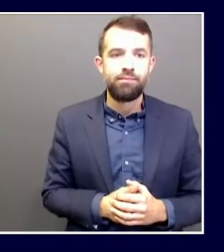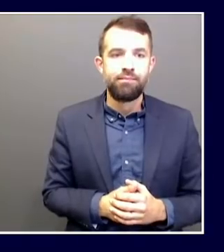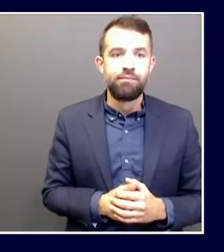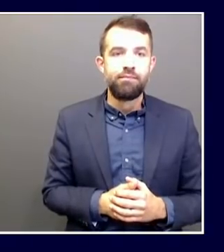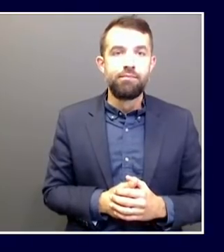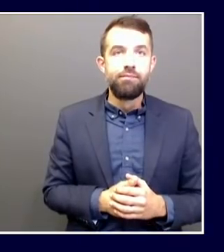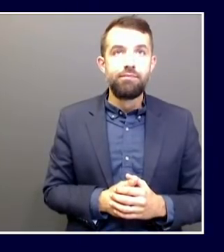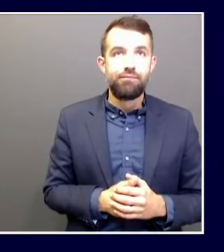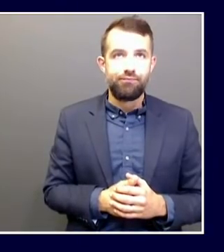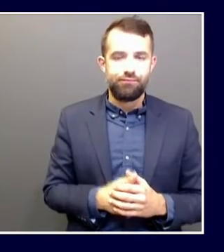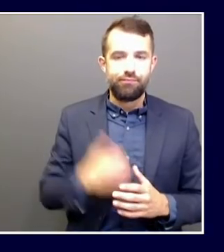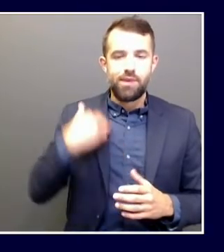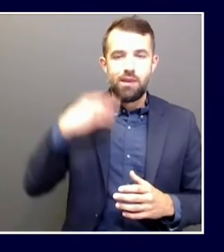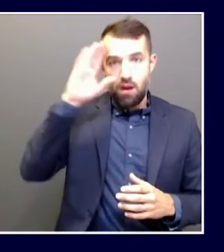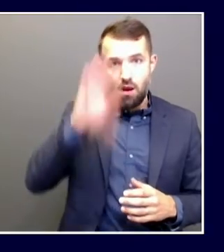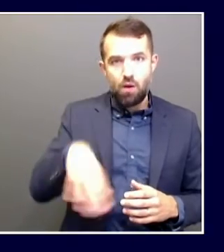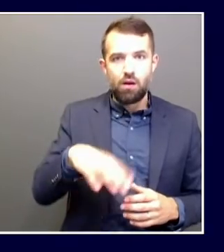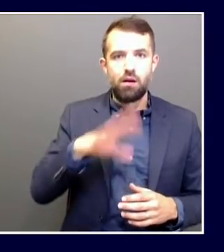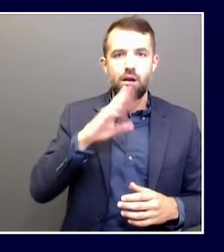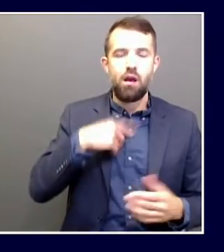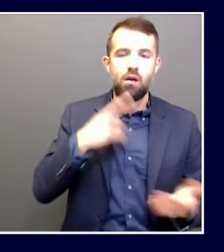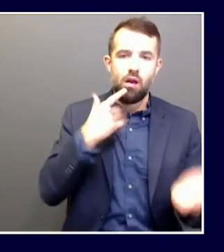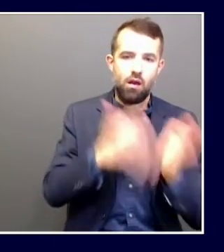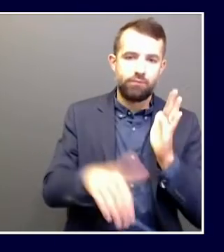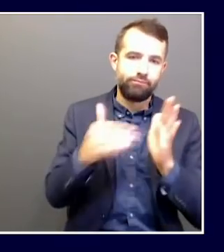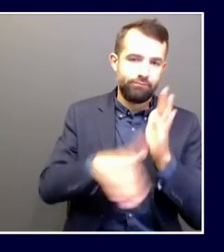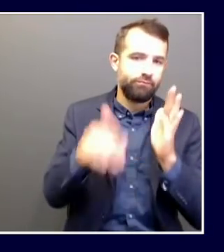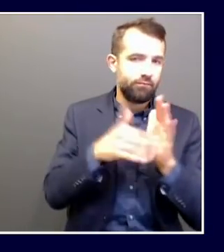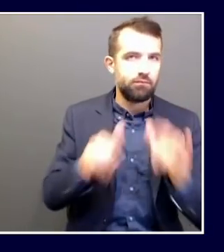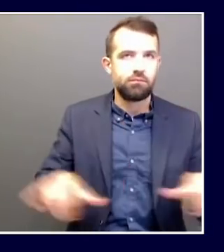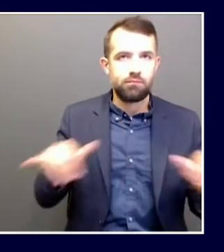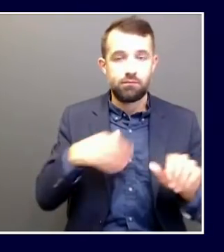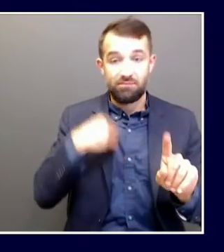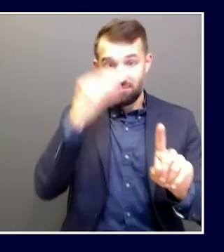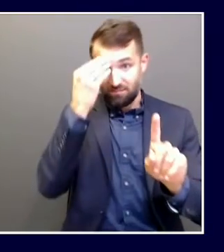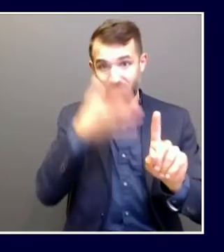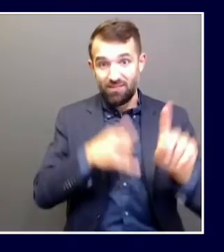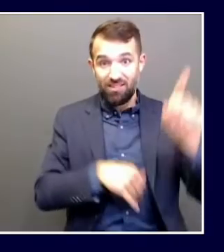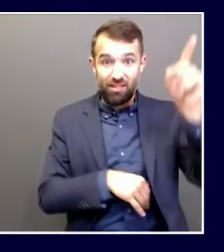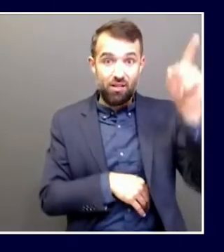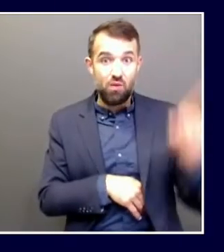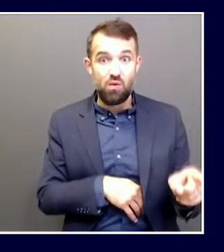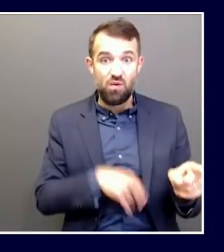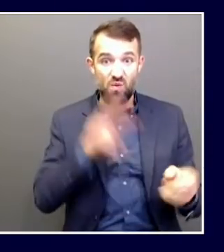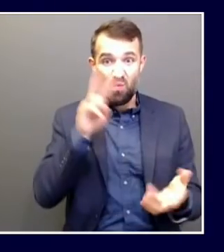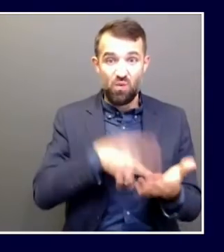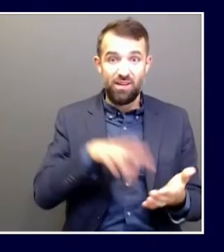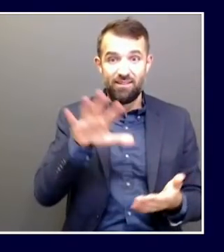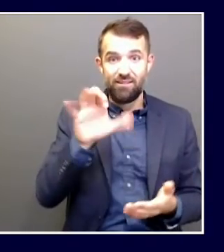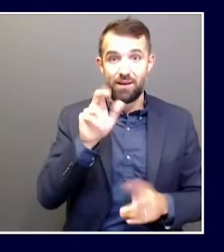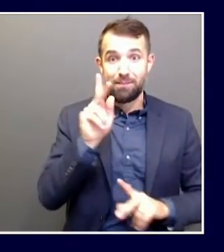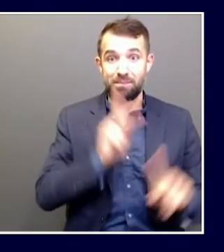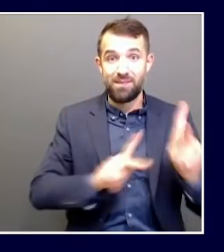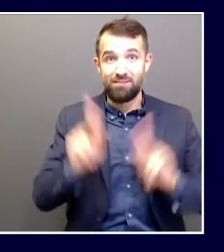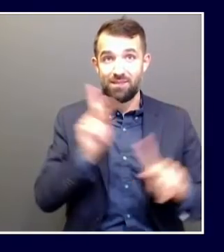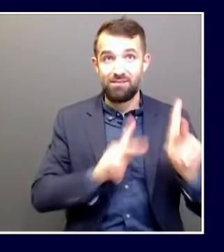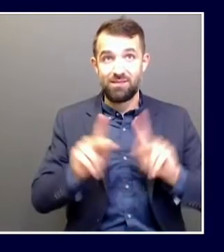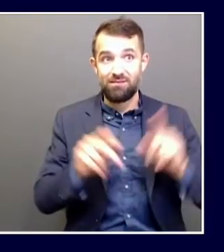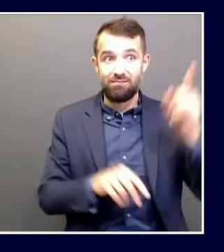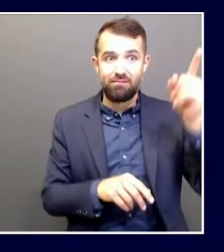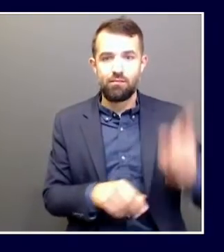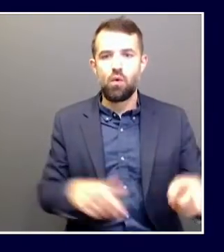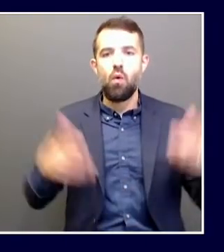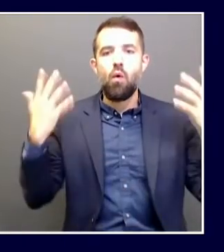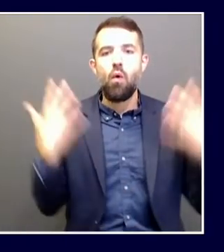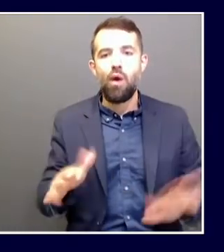have to say it again. These folks are not finding out about their positive status from the Maine CDC through this process.